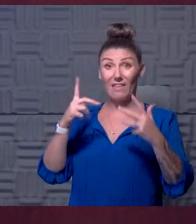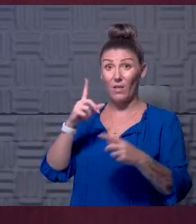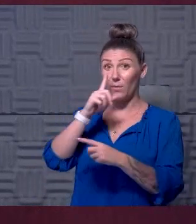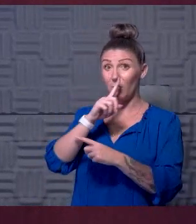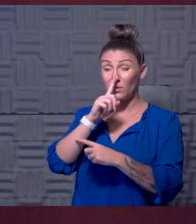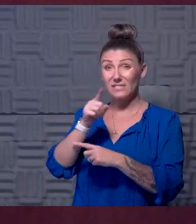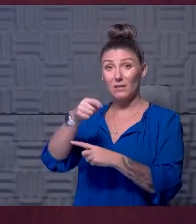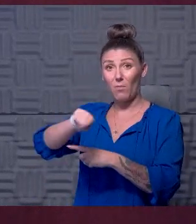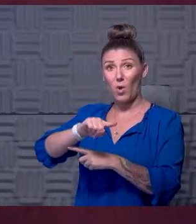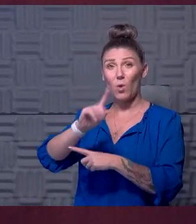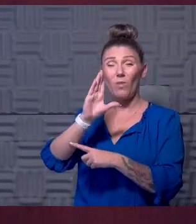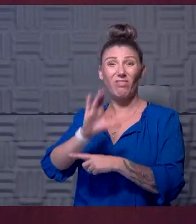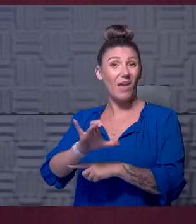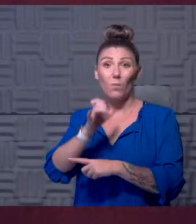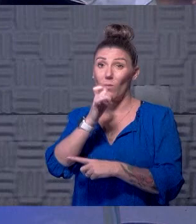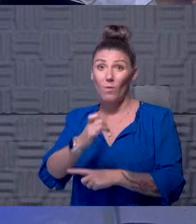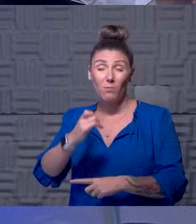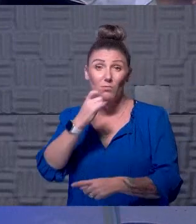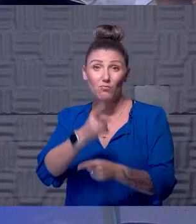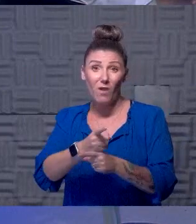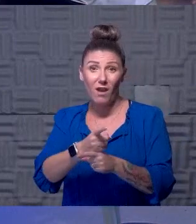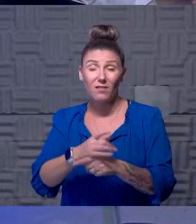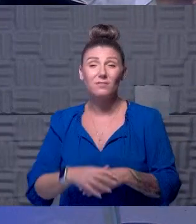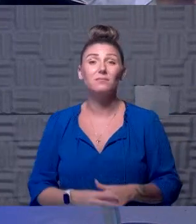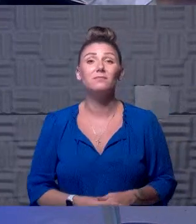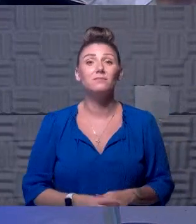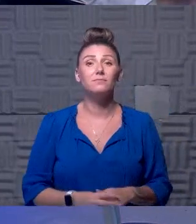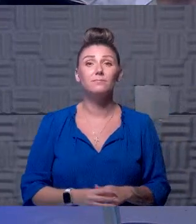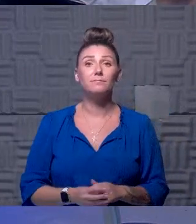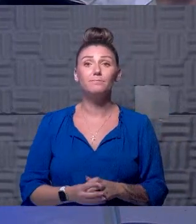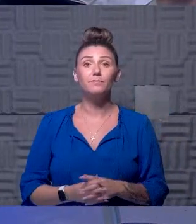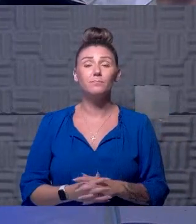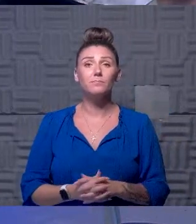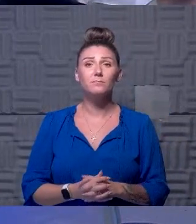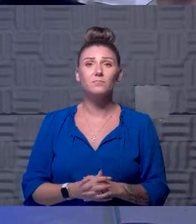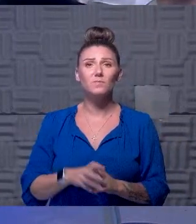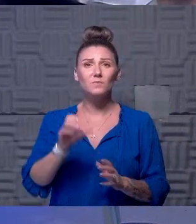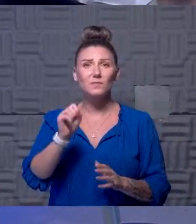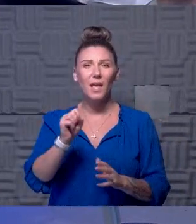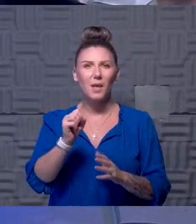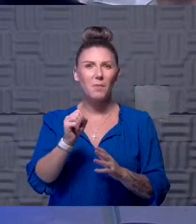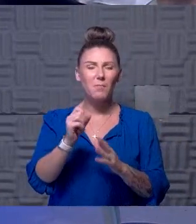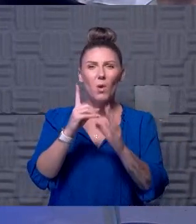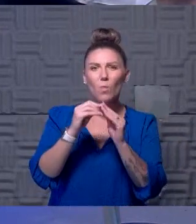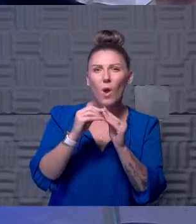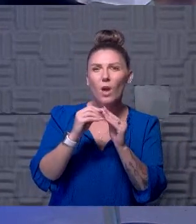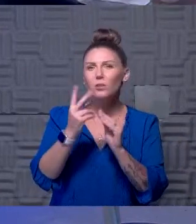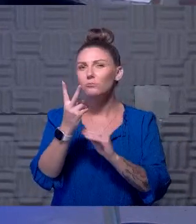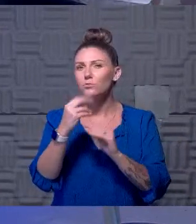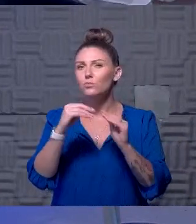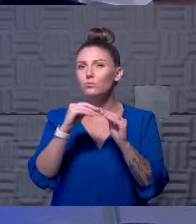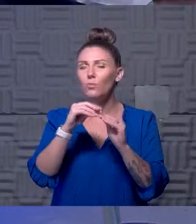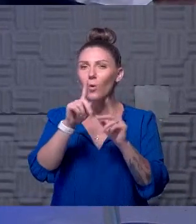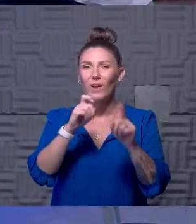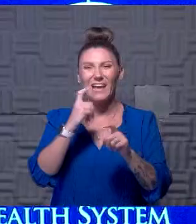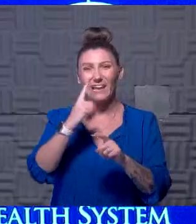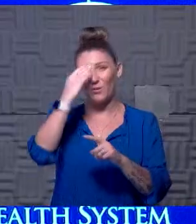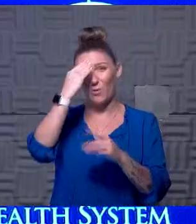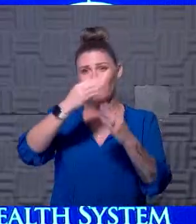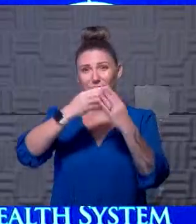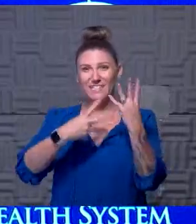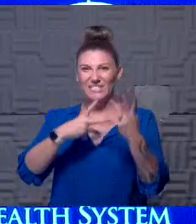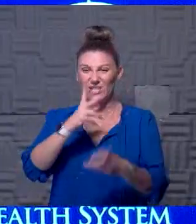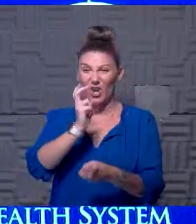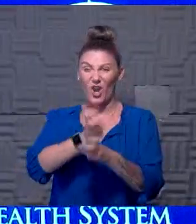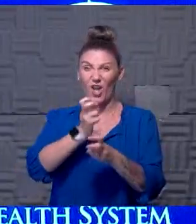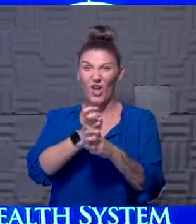would be flawed, potentially. Okay. I think we probably have time for 1 or 2 more questions. I know there's a lot. Well, there are.